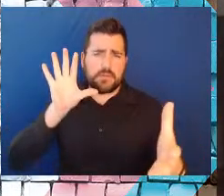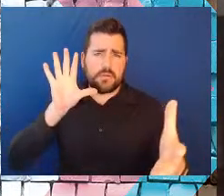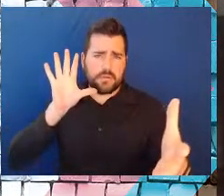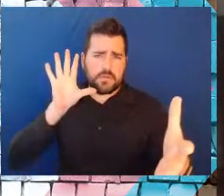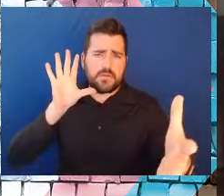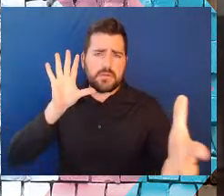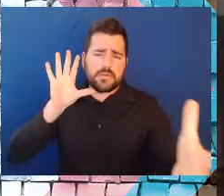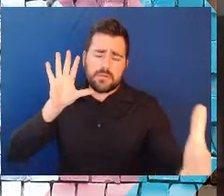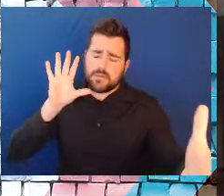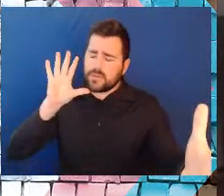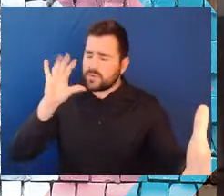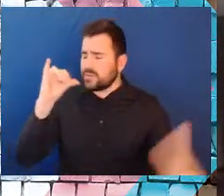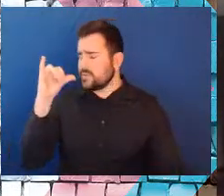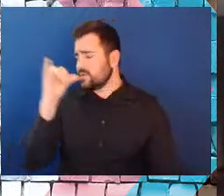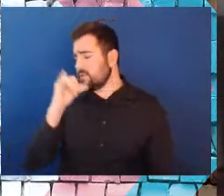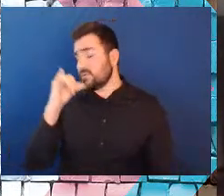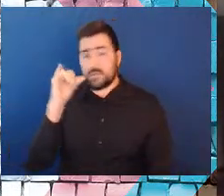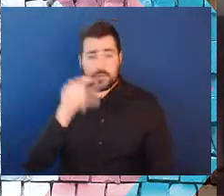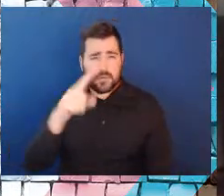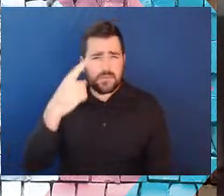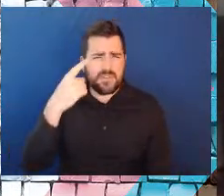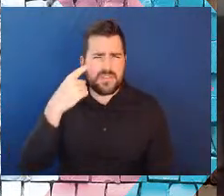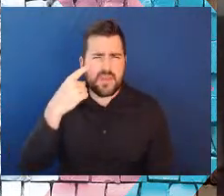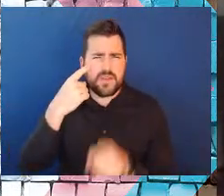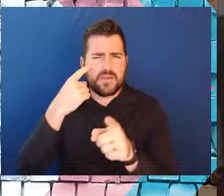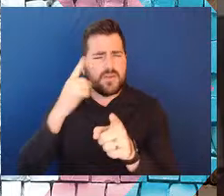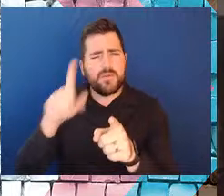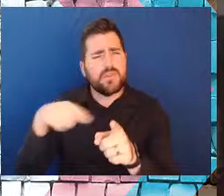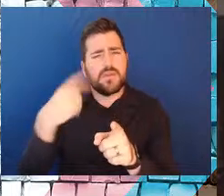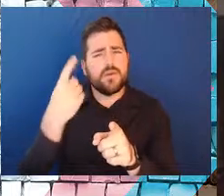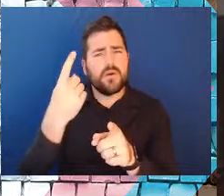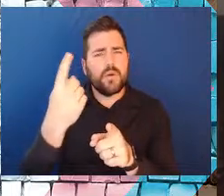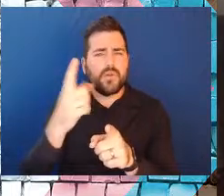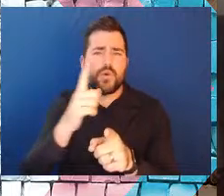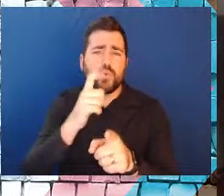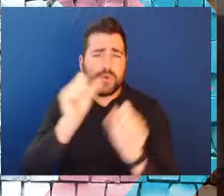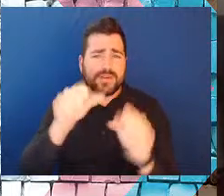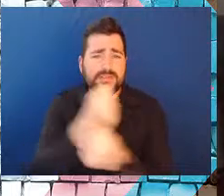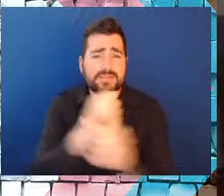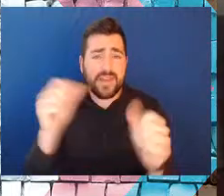you go. Did you think you were the only one that could save me? I